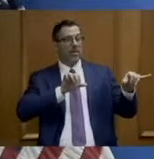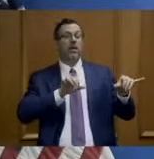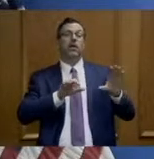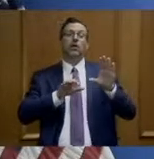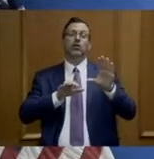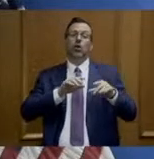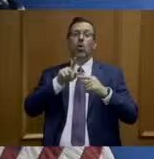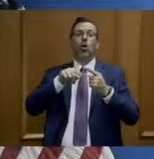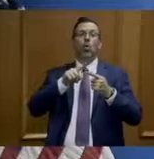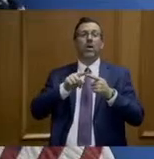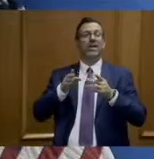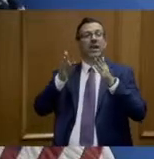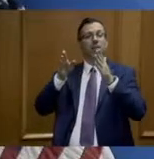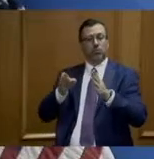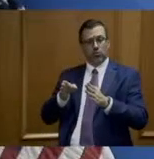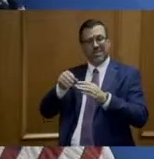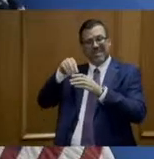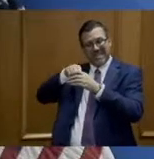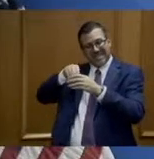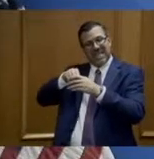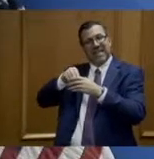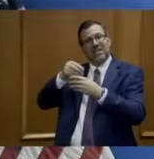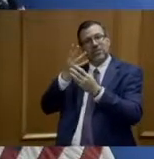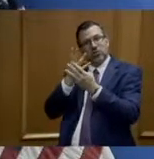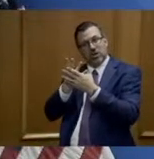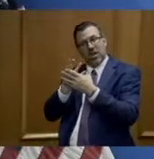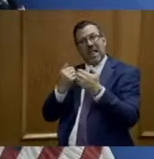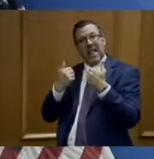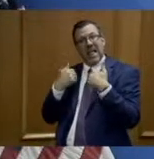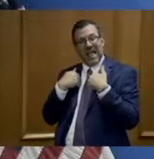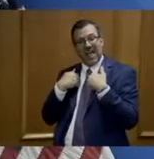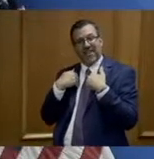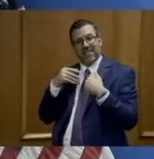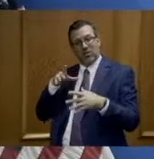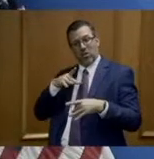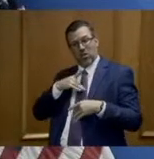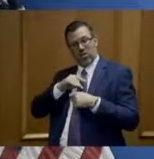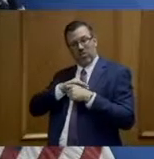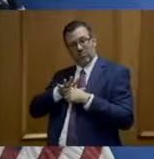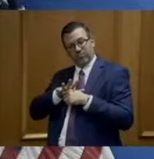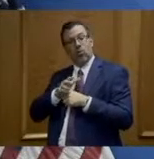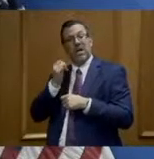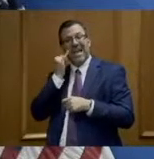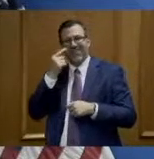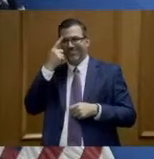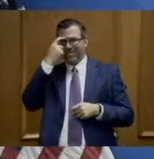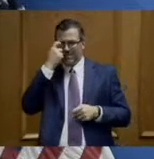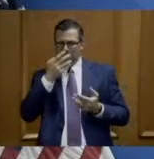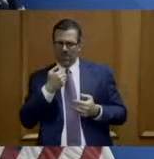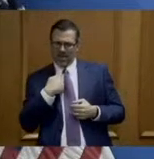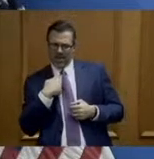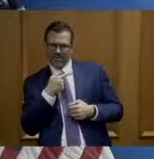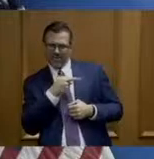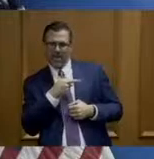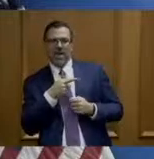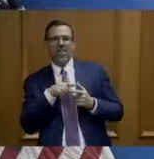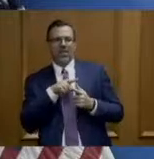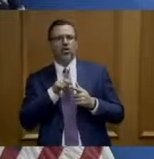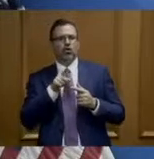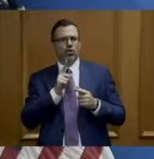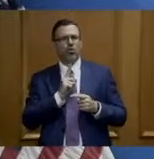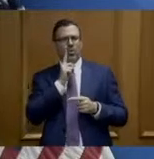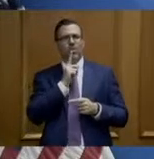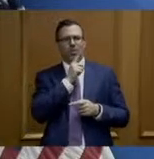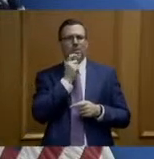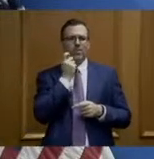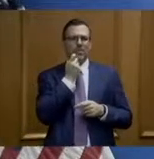or a suspected case, you do sort of expanded testing of contacts and anybody else that might be symptomatic. But as